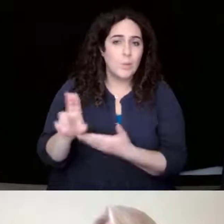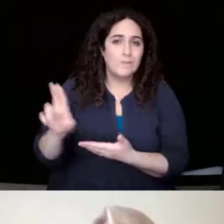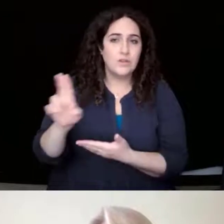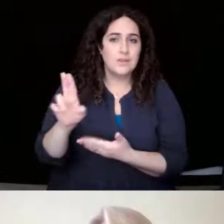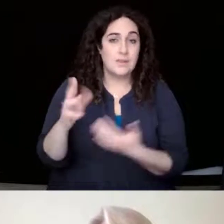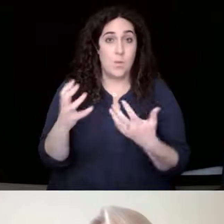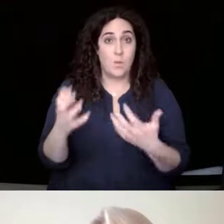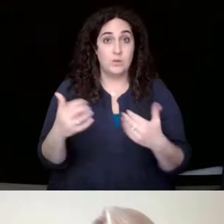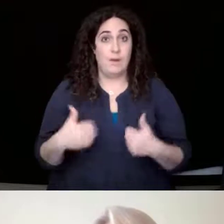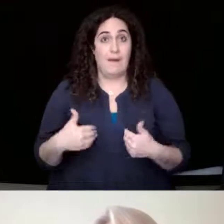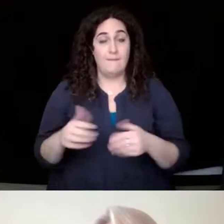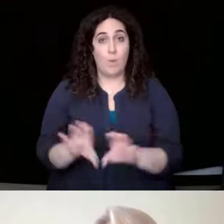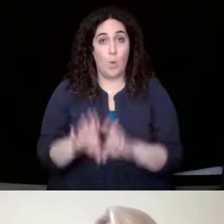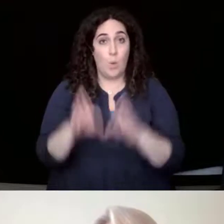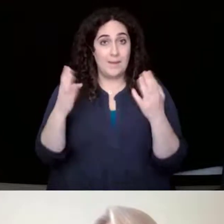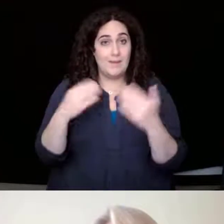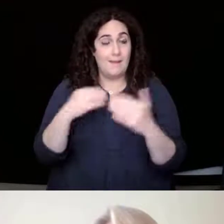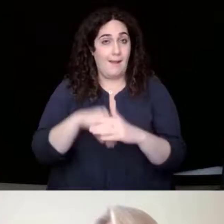access publication?